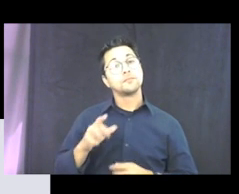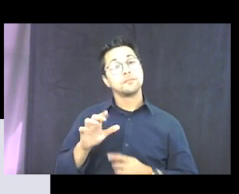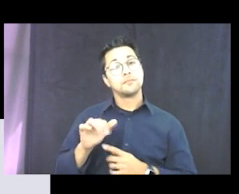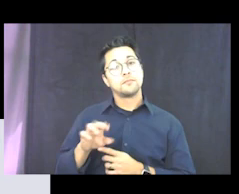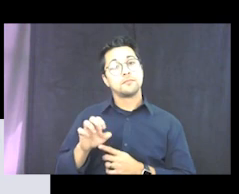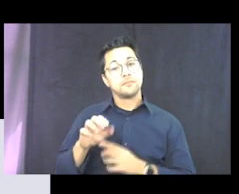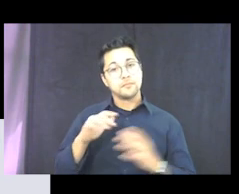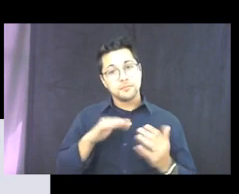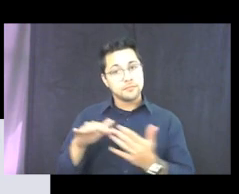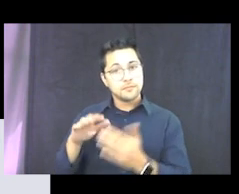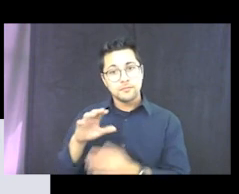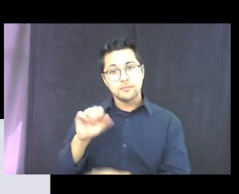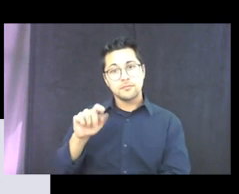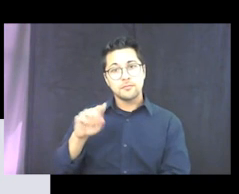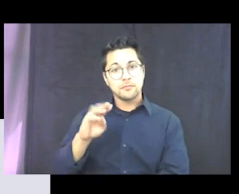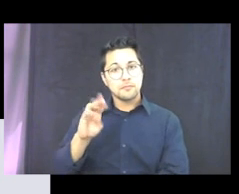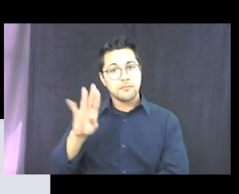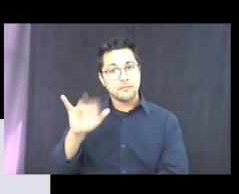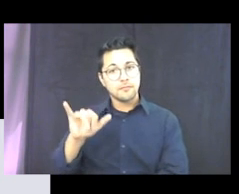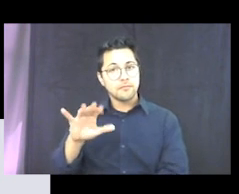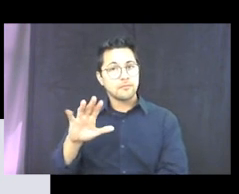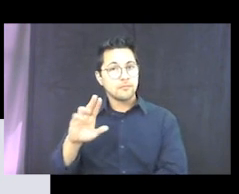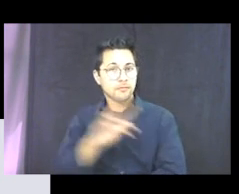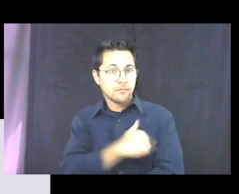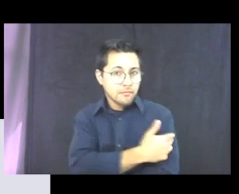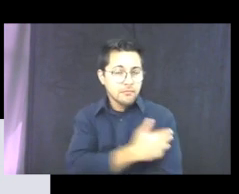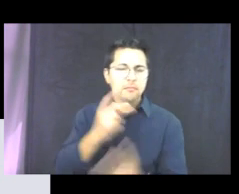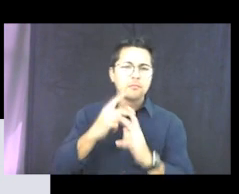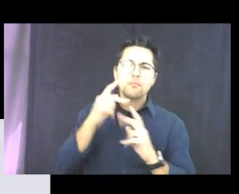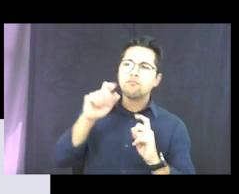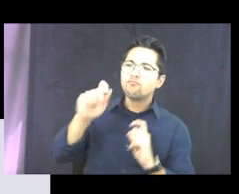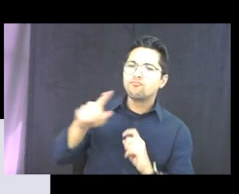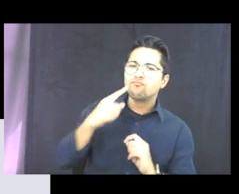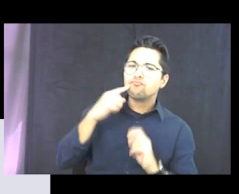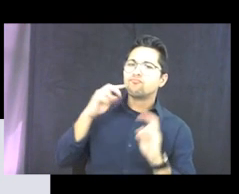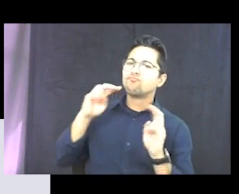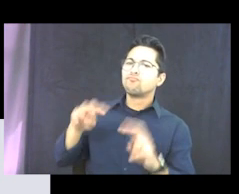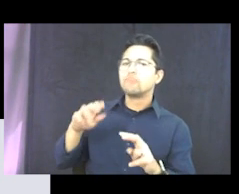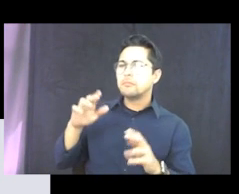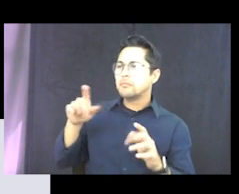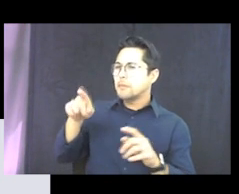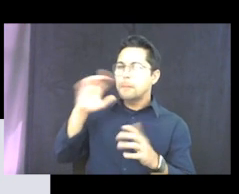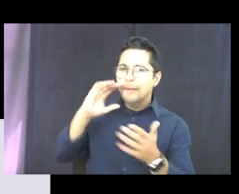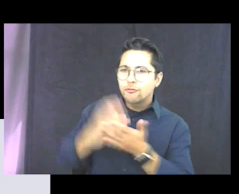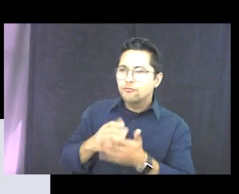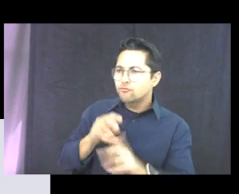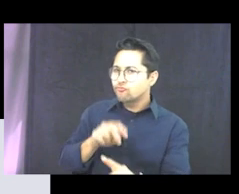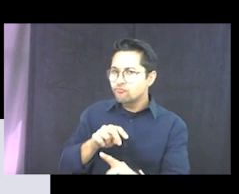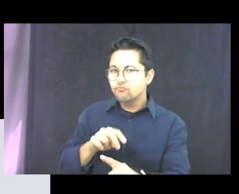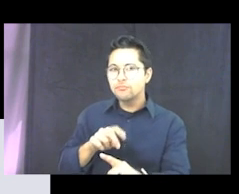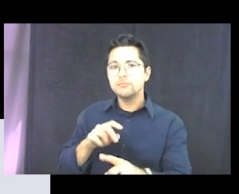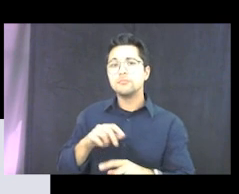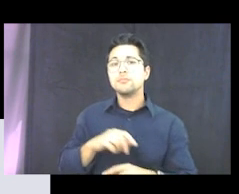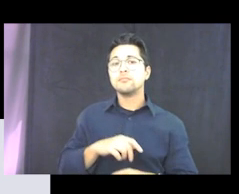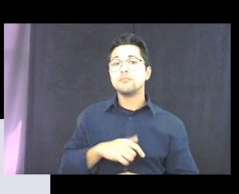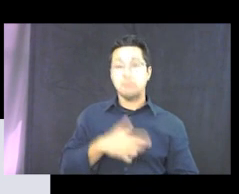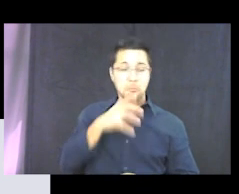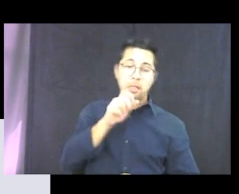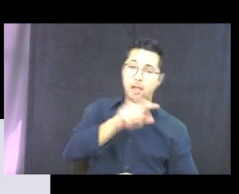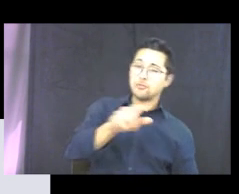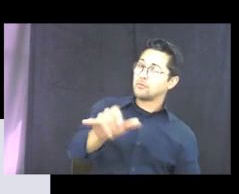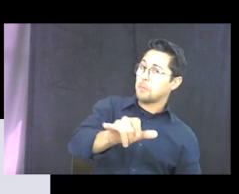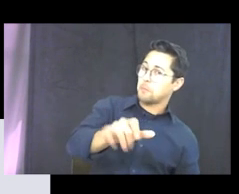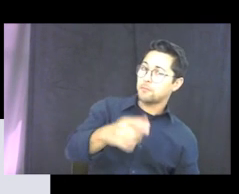at St. Mary's Hospital, participants were asked to look at the same picture and then that I'm going to ask you here in a